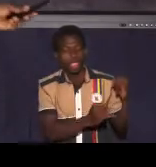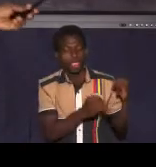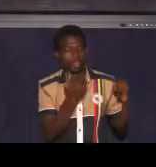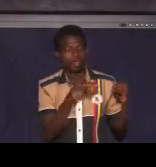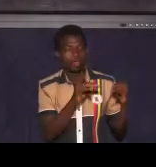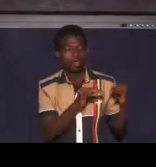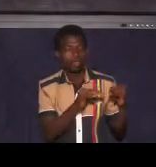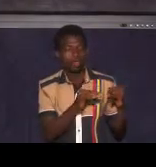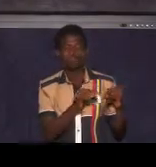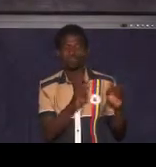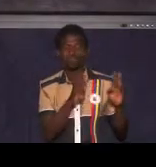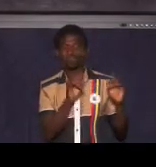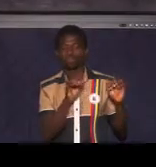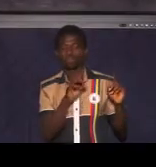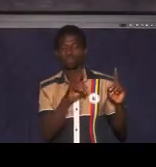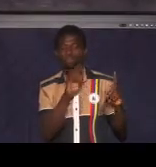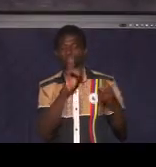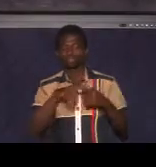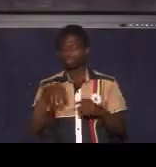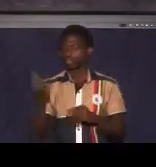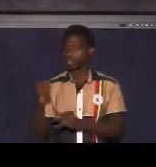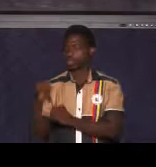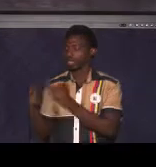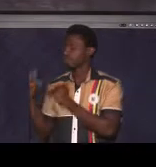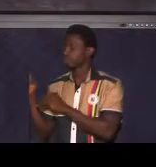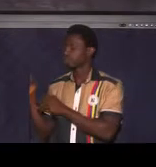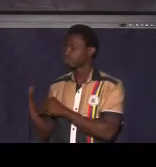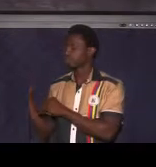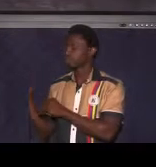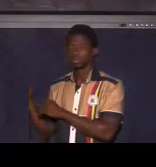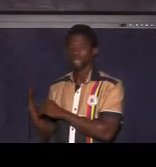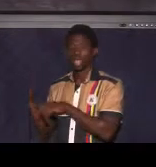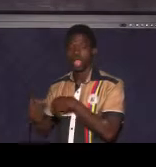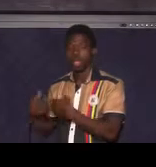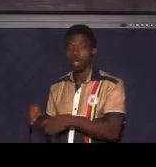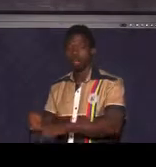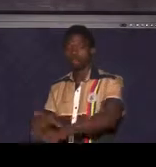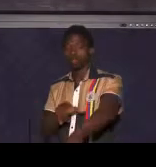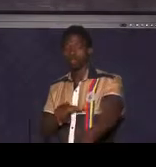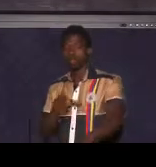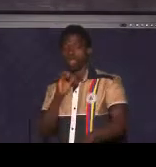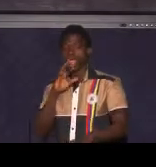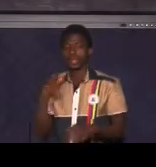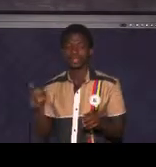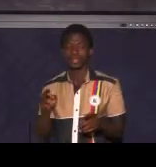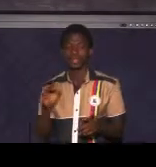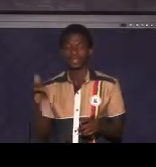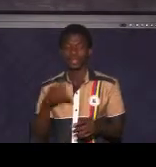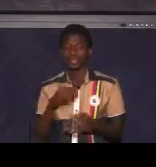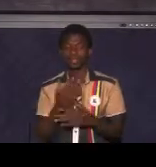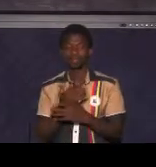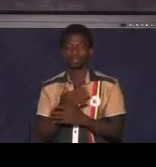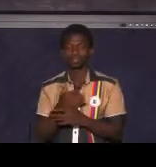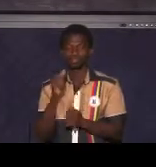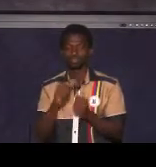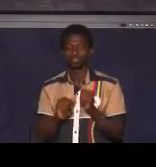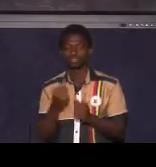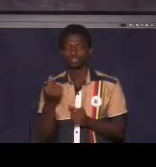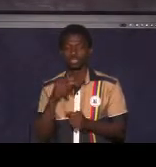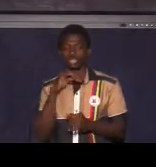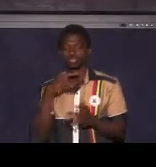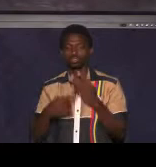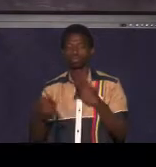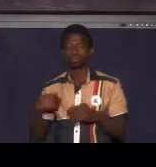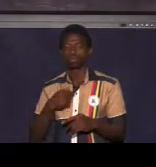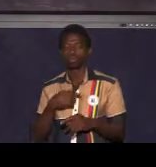to the other end of the board, how long or how far they have from each other is what we call the distance. But these 2 points